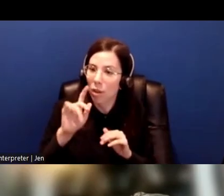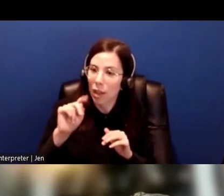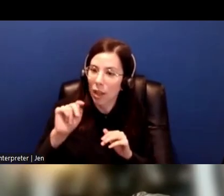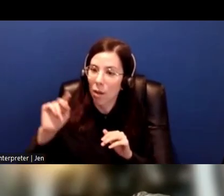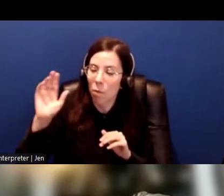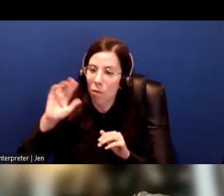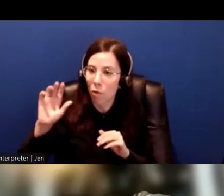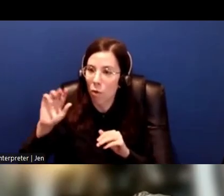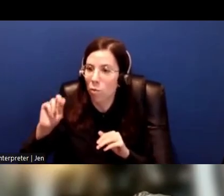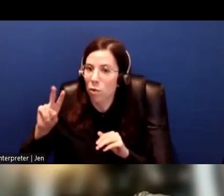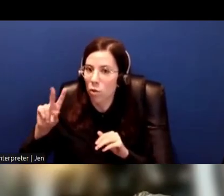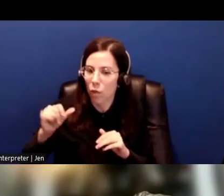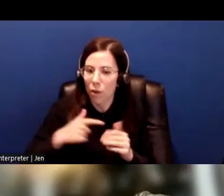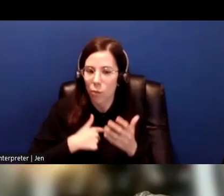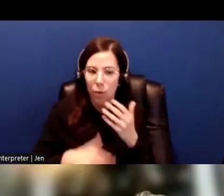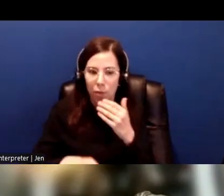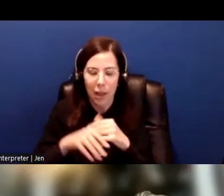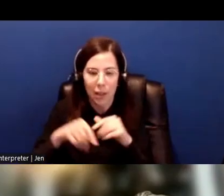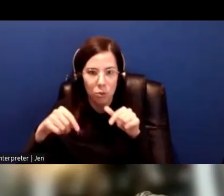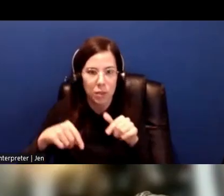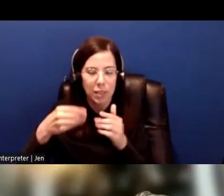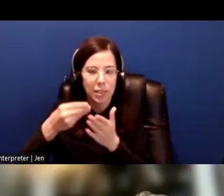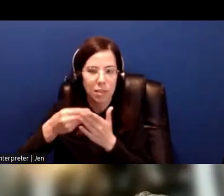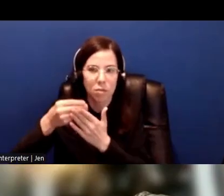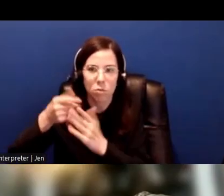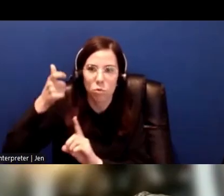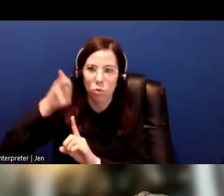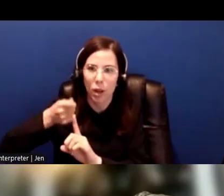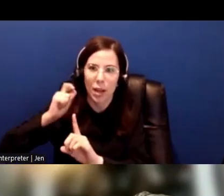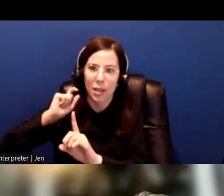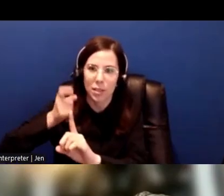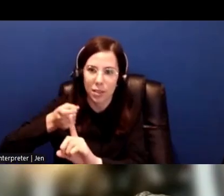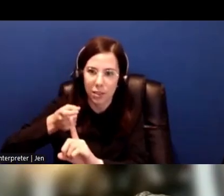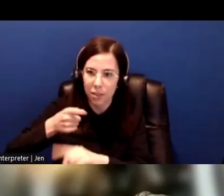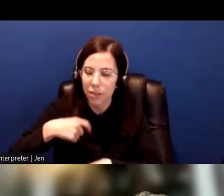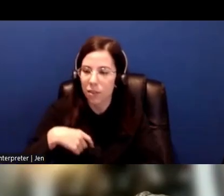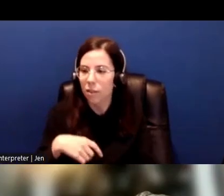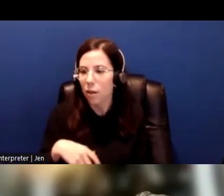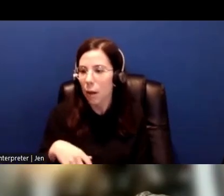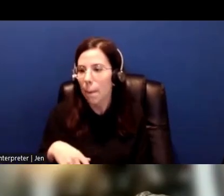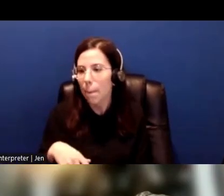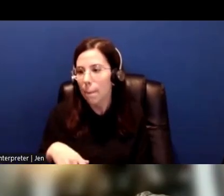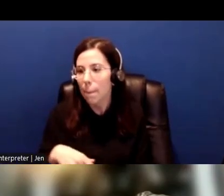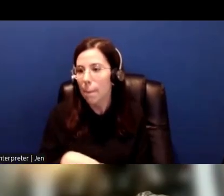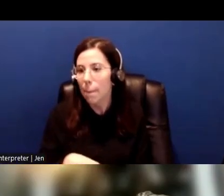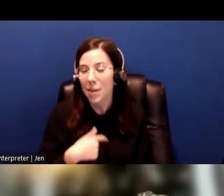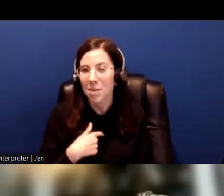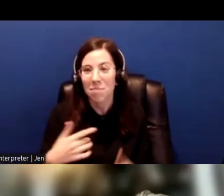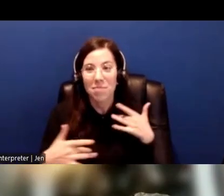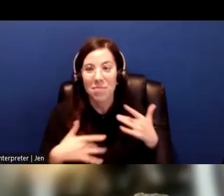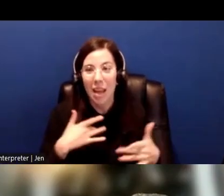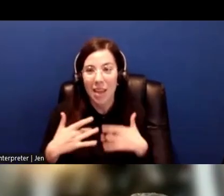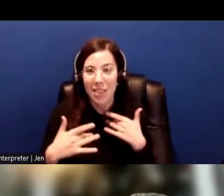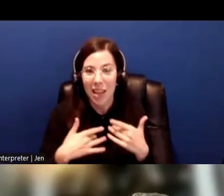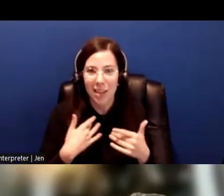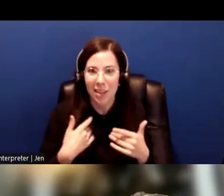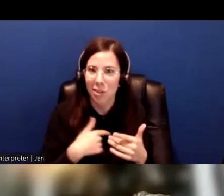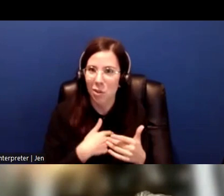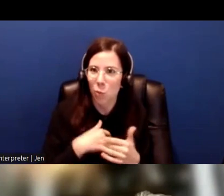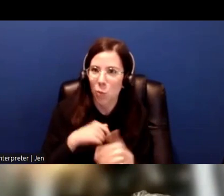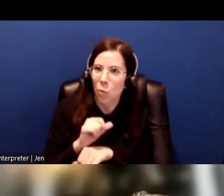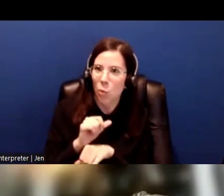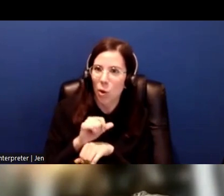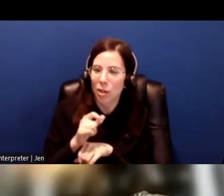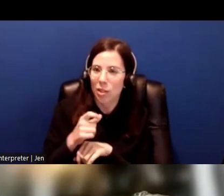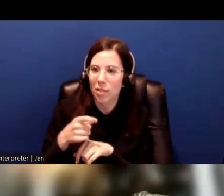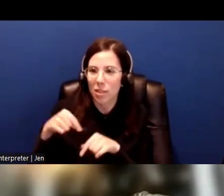under this grant. And one of the sections that I think I'm really excited about that we worked on this year is, again, goes